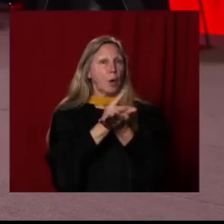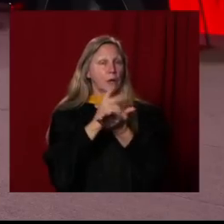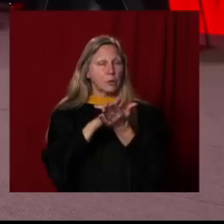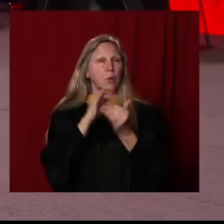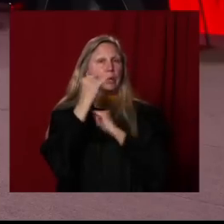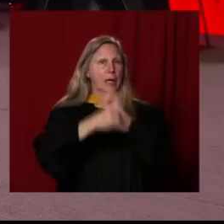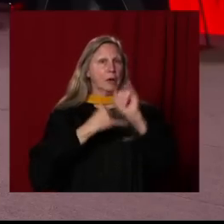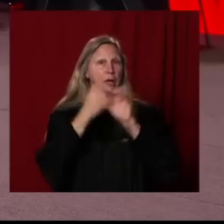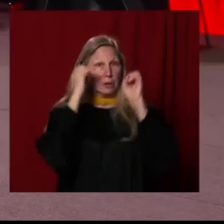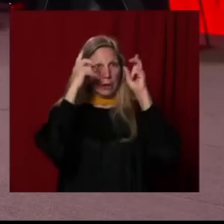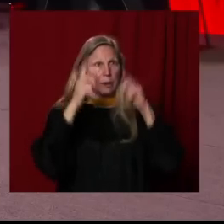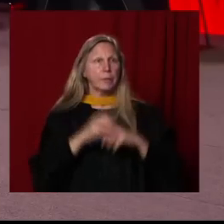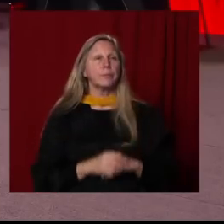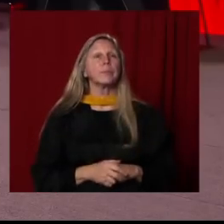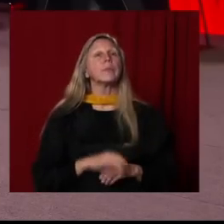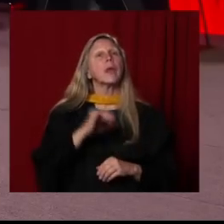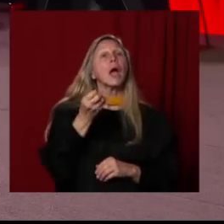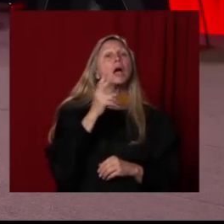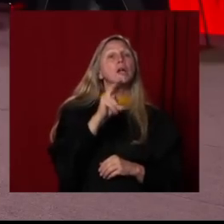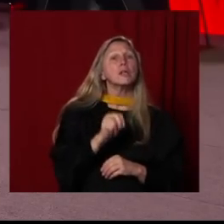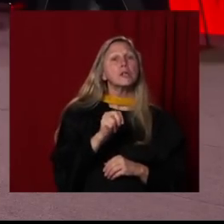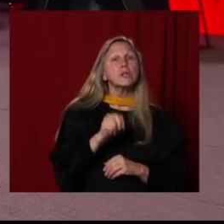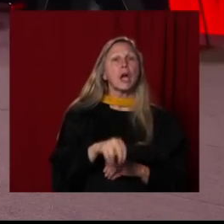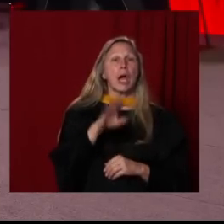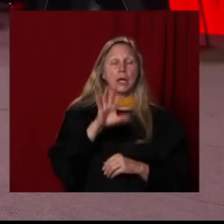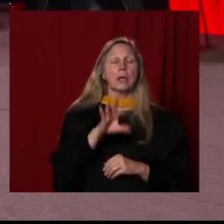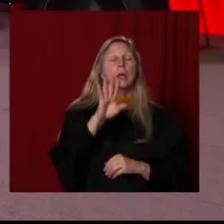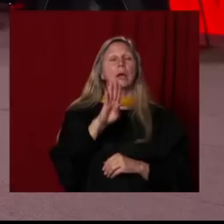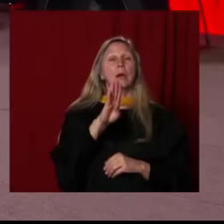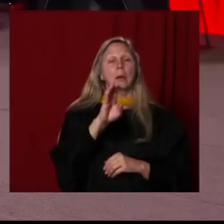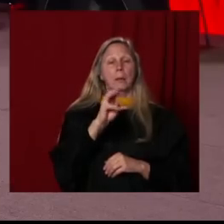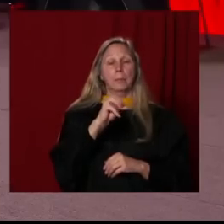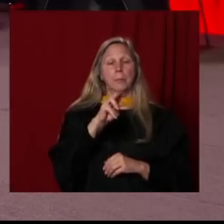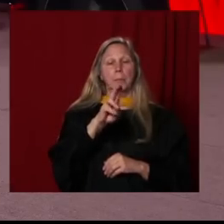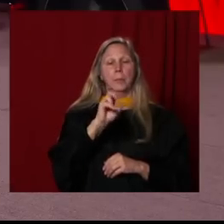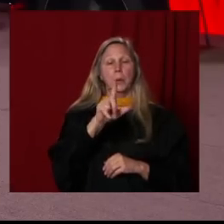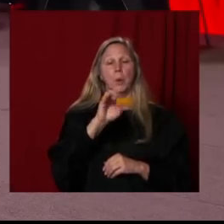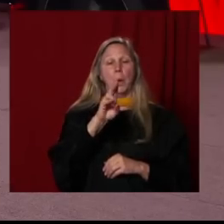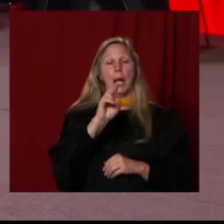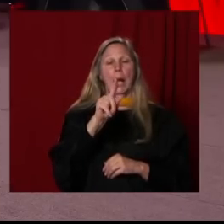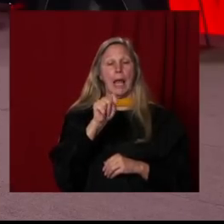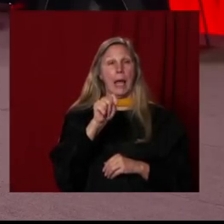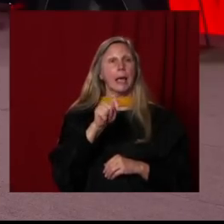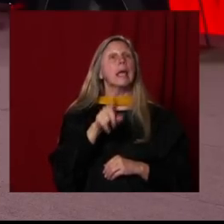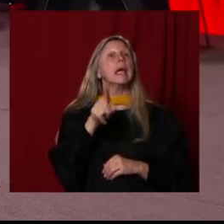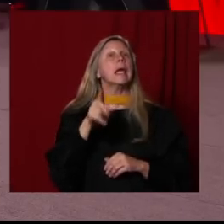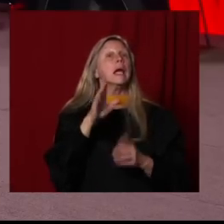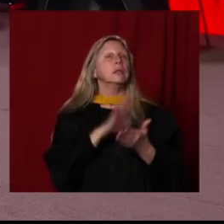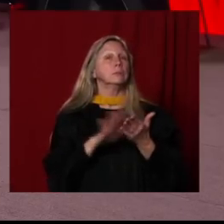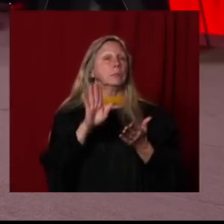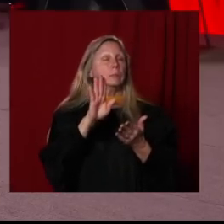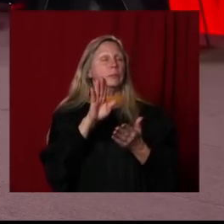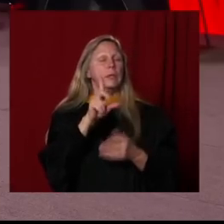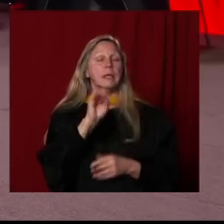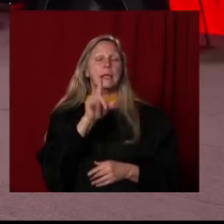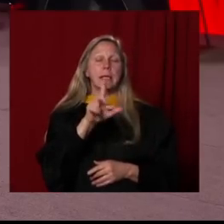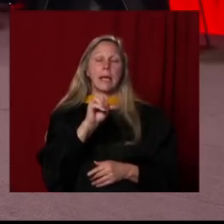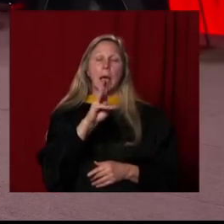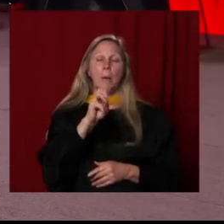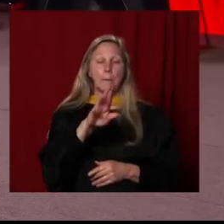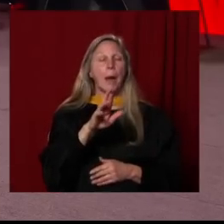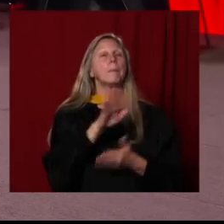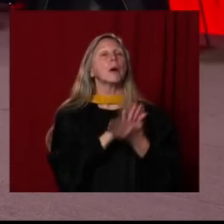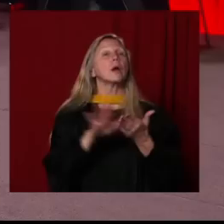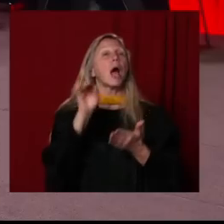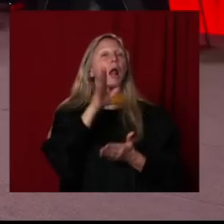Education. Dr. Jean-Francois Moulinet, Dean, Dale Bumpers College of Agricultural, Food and